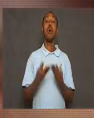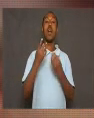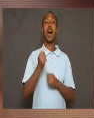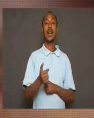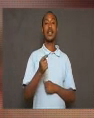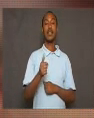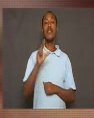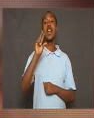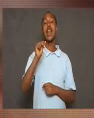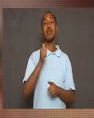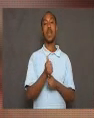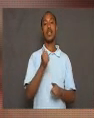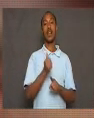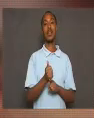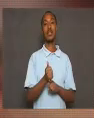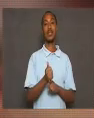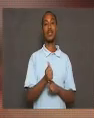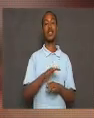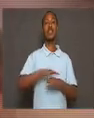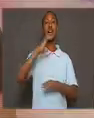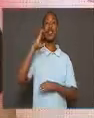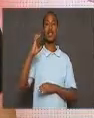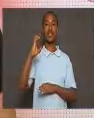active non-metal than C.